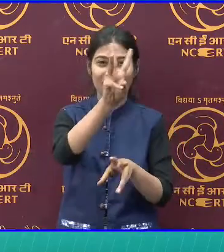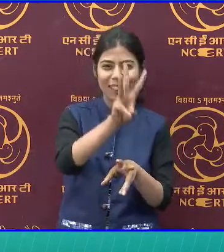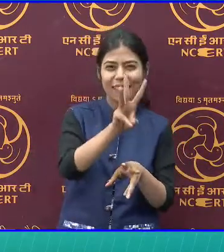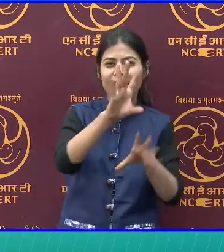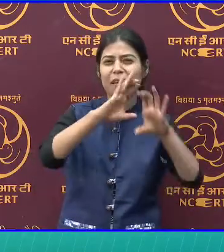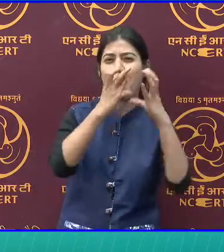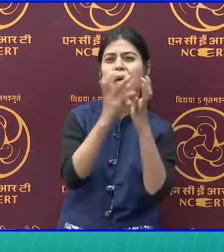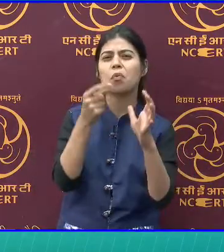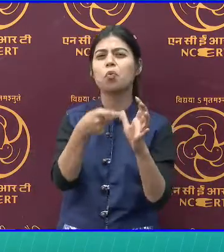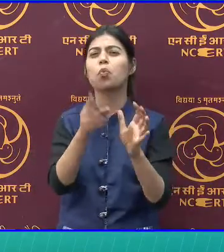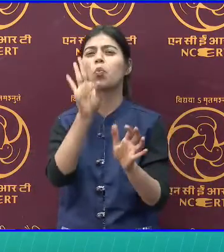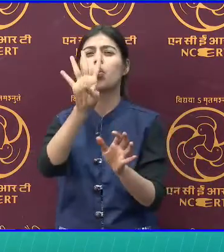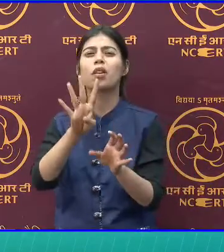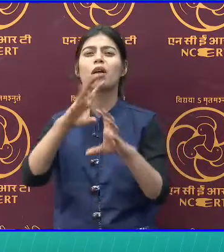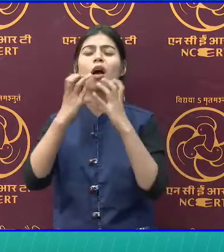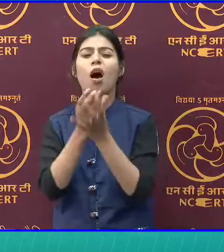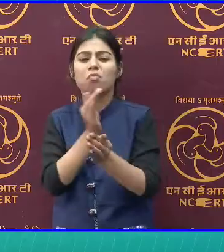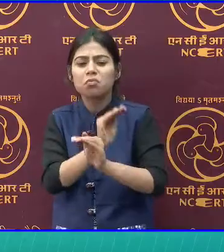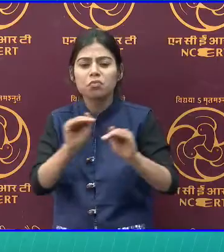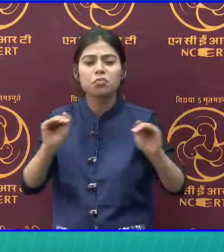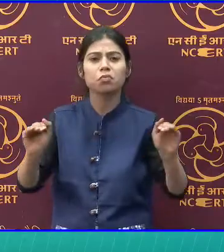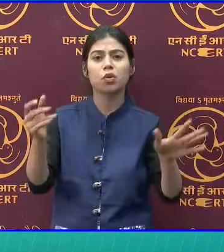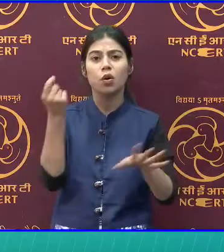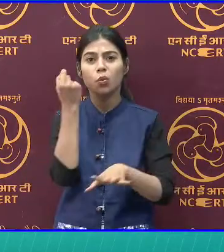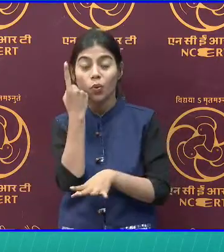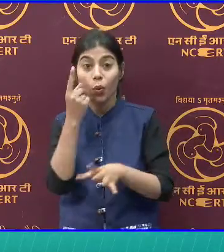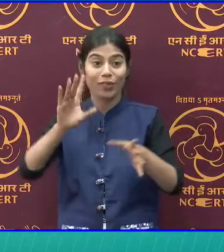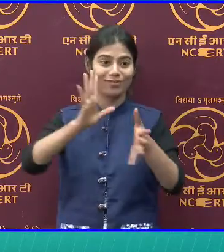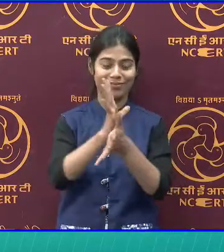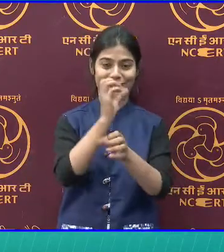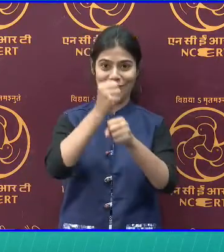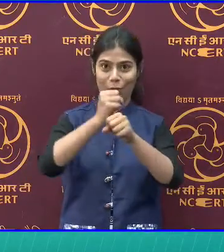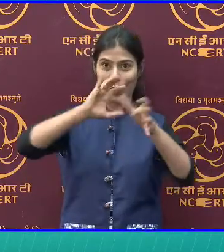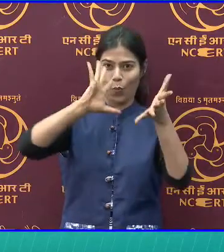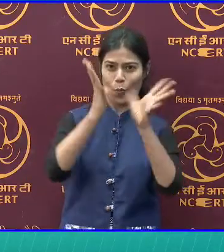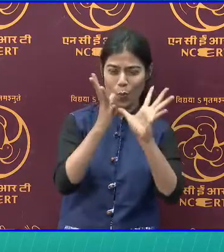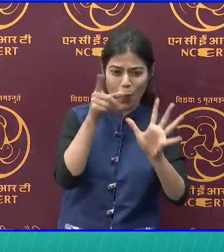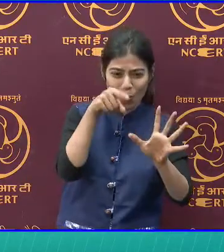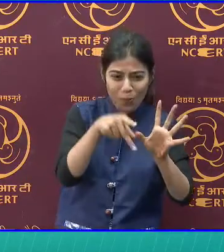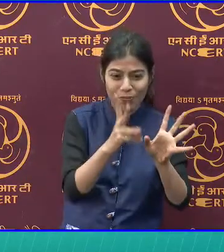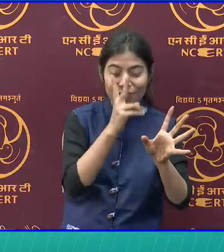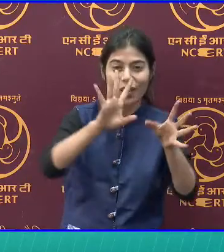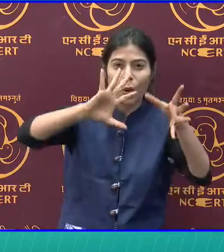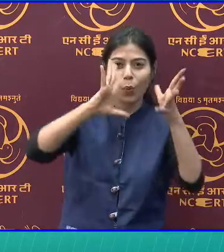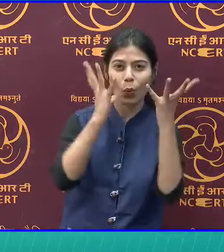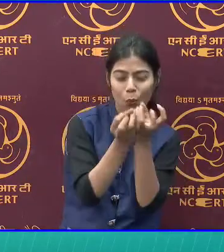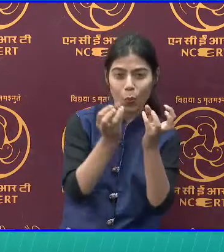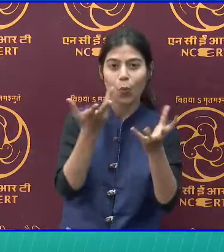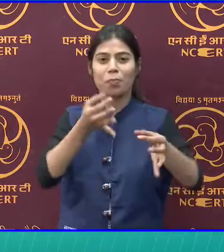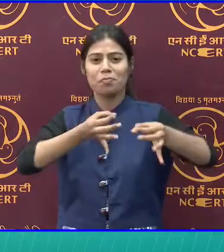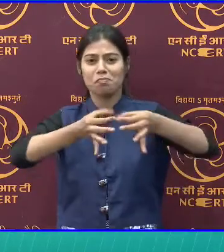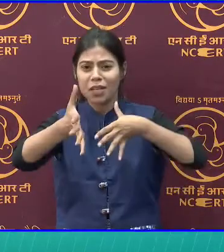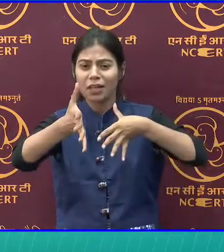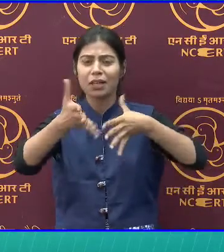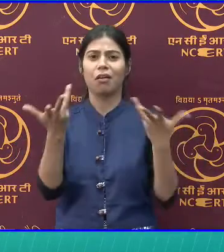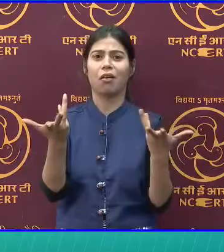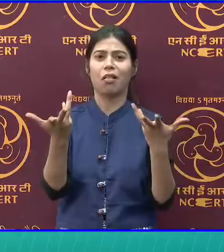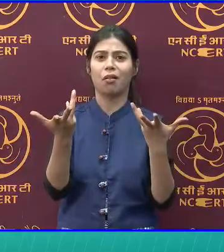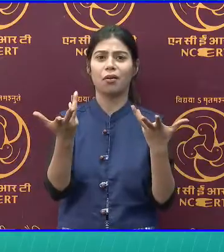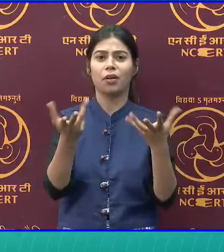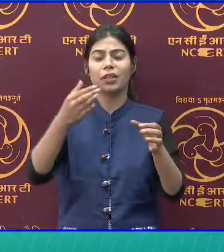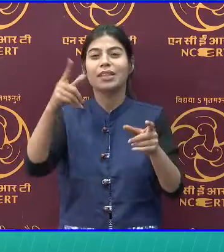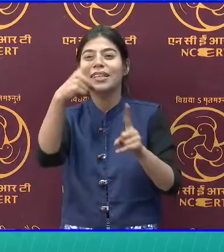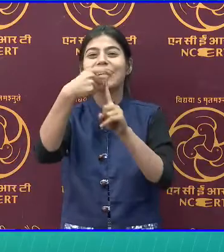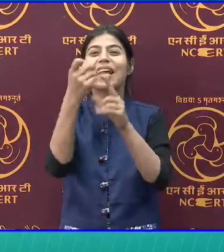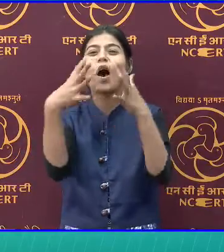5, globe is an important tool used in the classroom for identifying the cities, towns, and